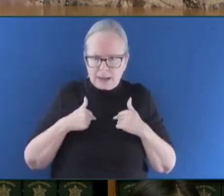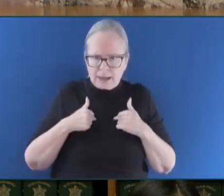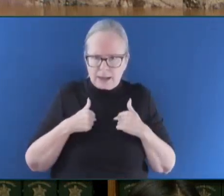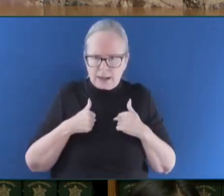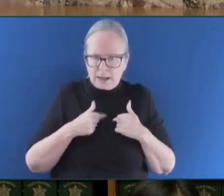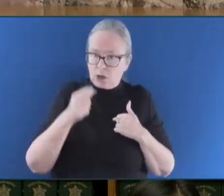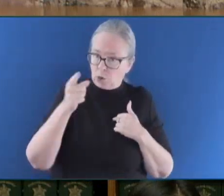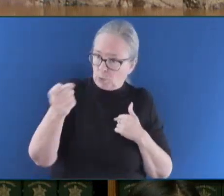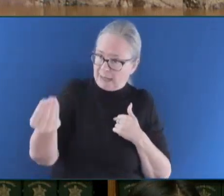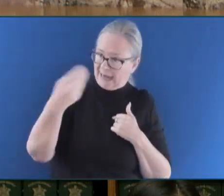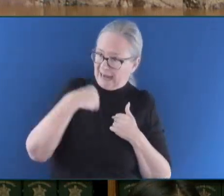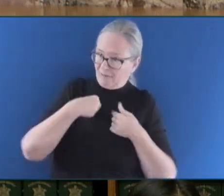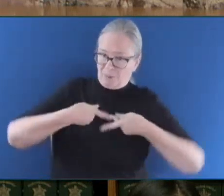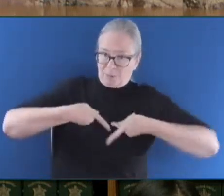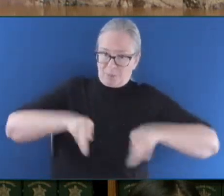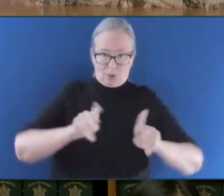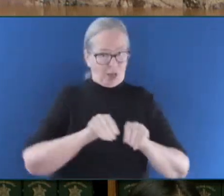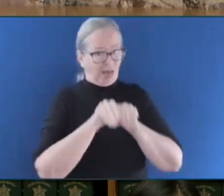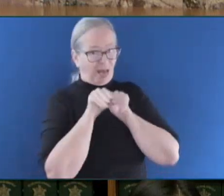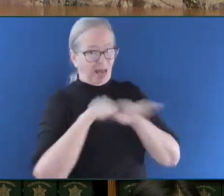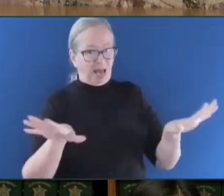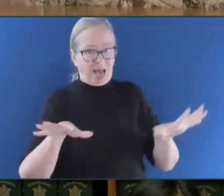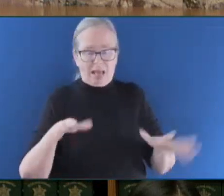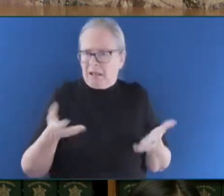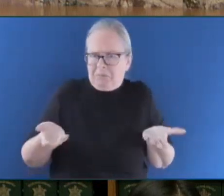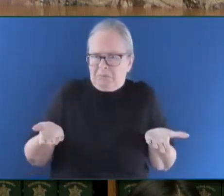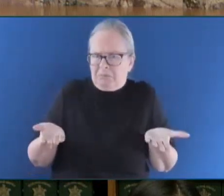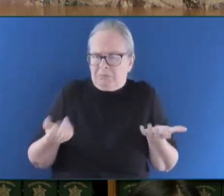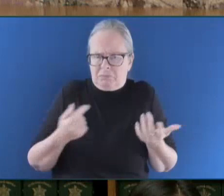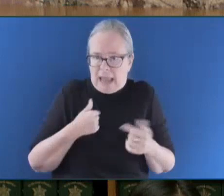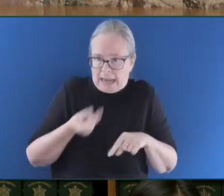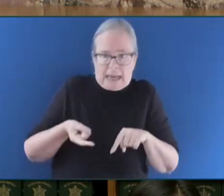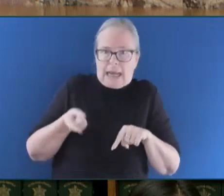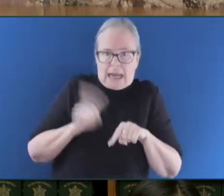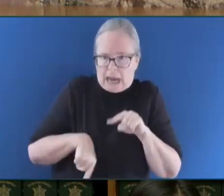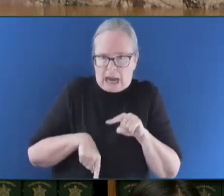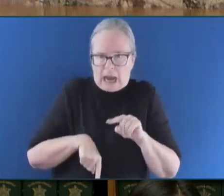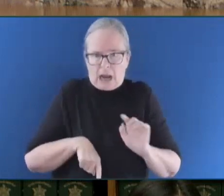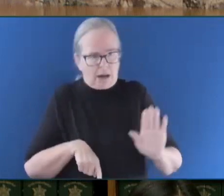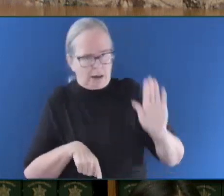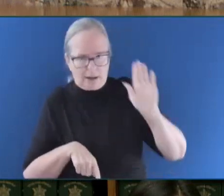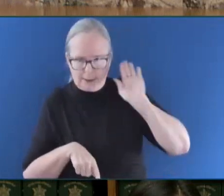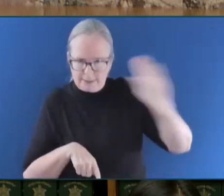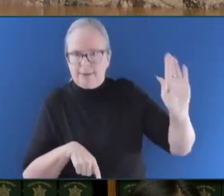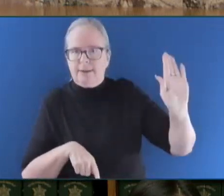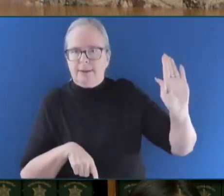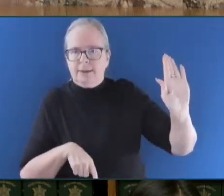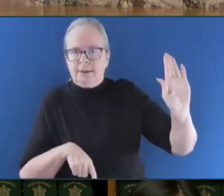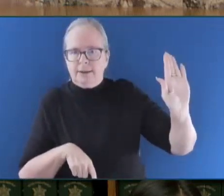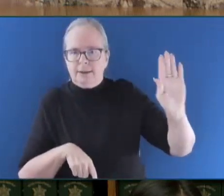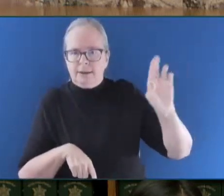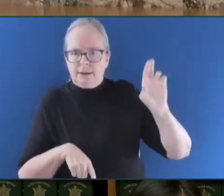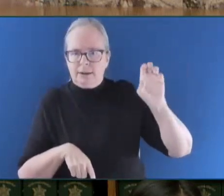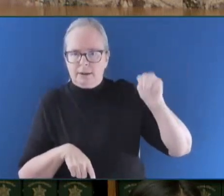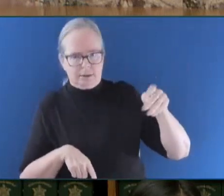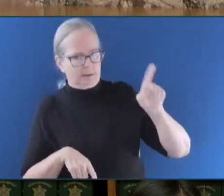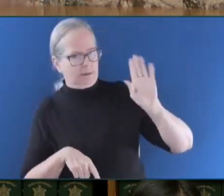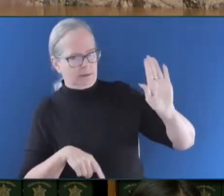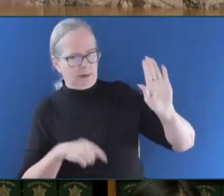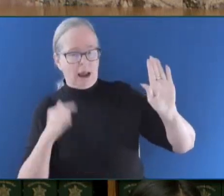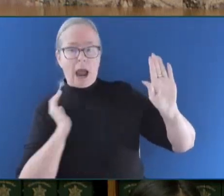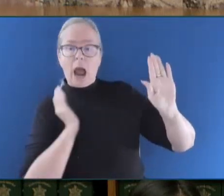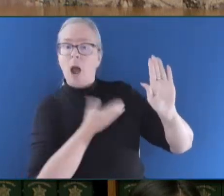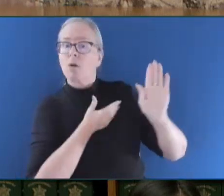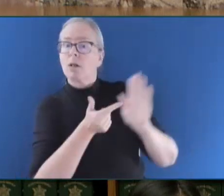Speaker, Surrey is doing its thing. We have legislation in this House. The transition to the Surrey Police Service will